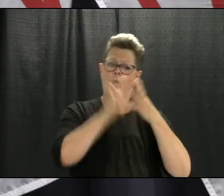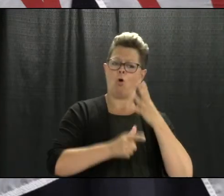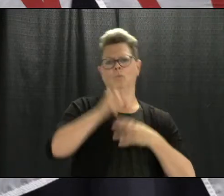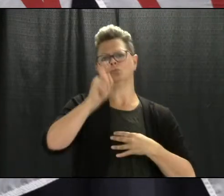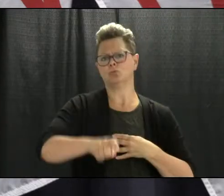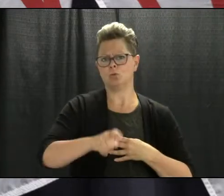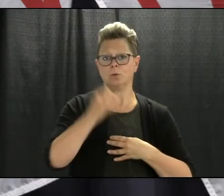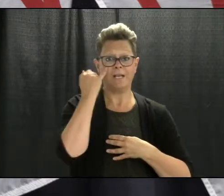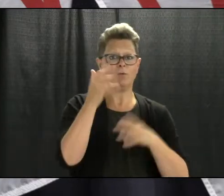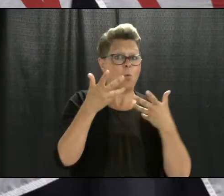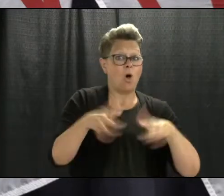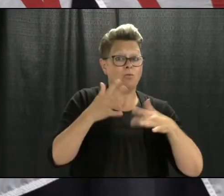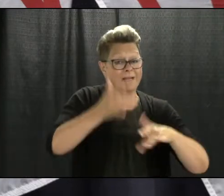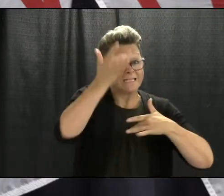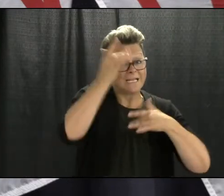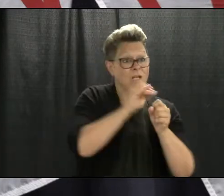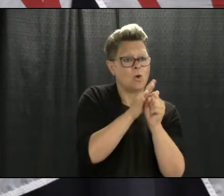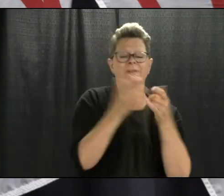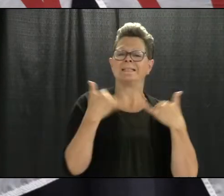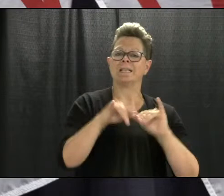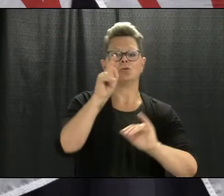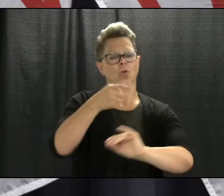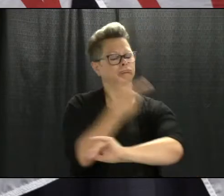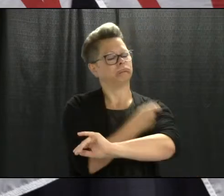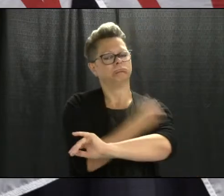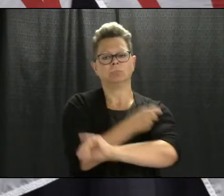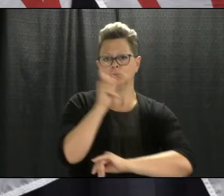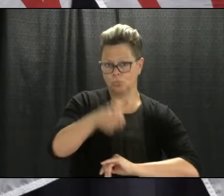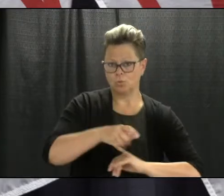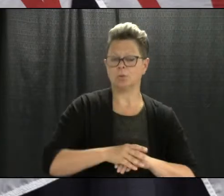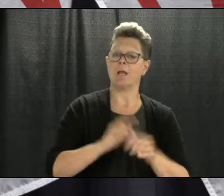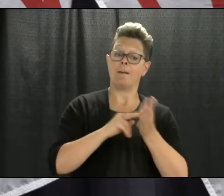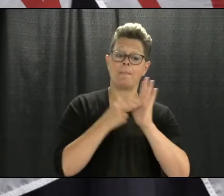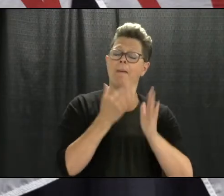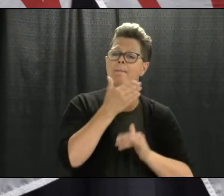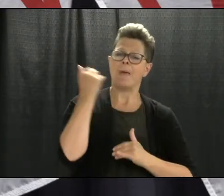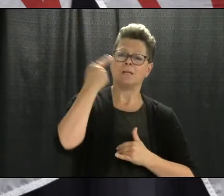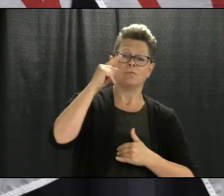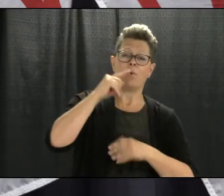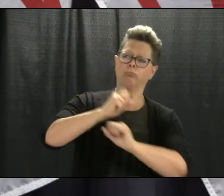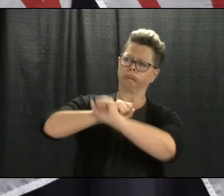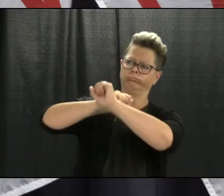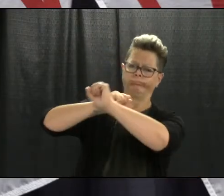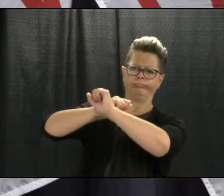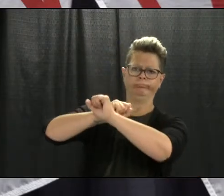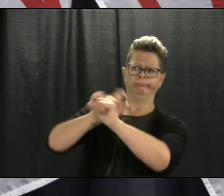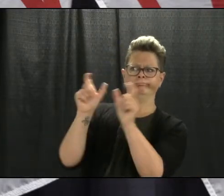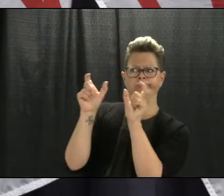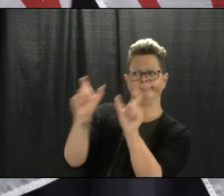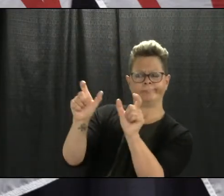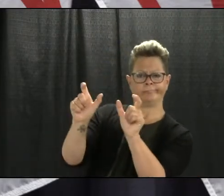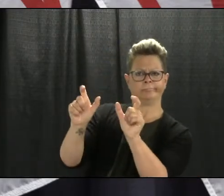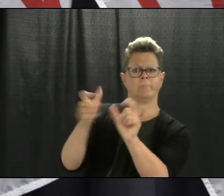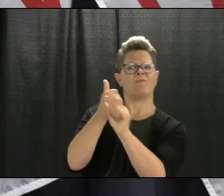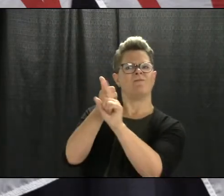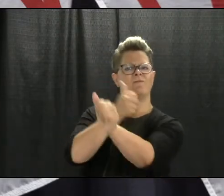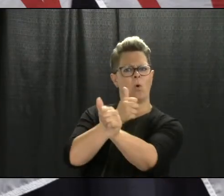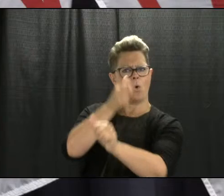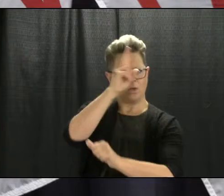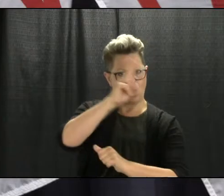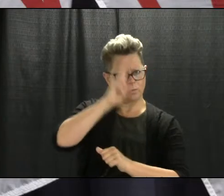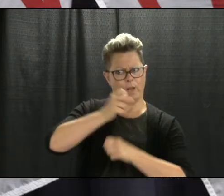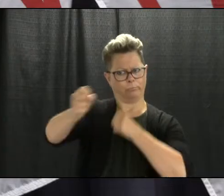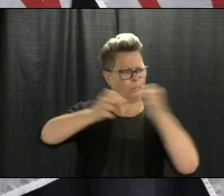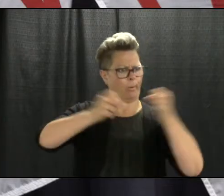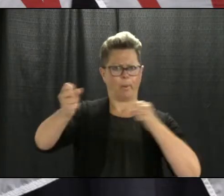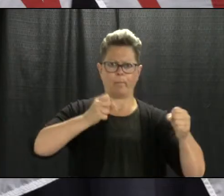already had a COVID-19 infection. This is still our best tool to help prevent serious illness and avoid hospitalizations. As you know,